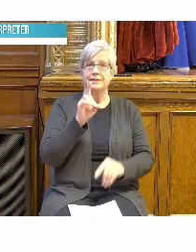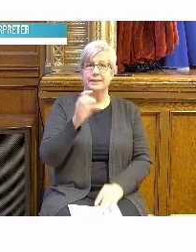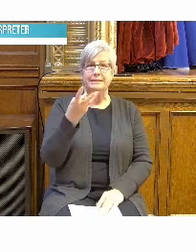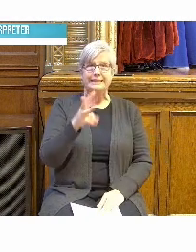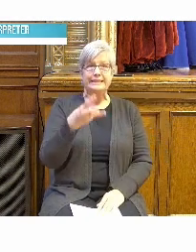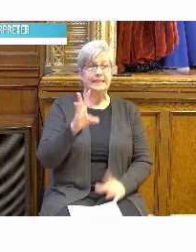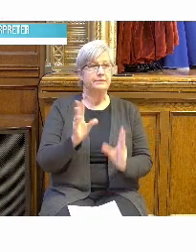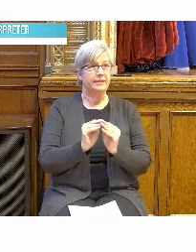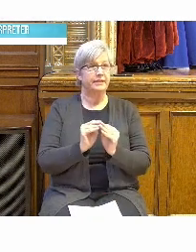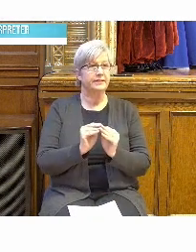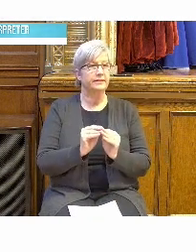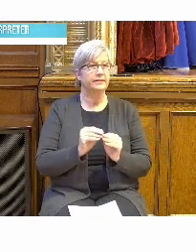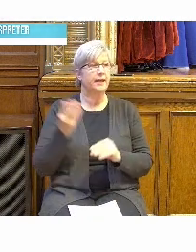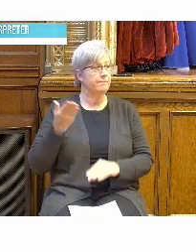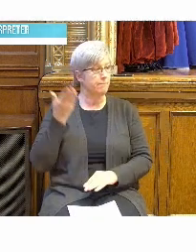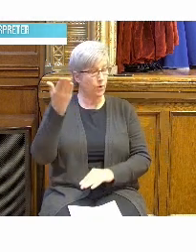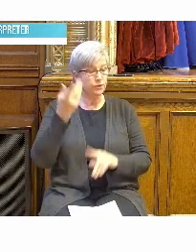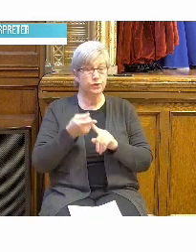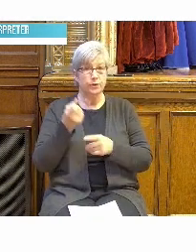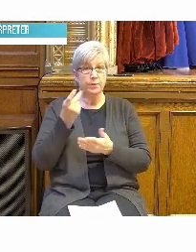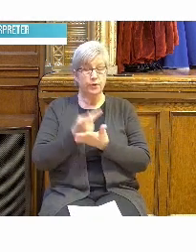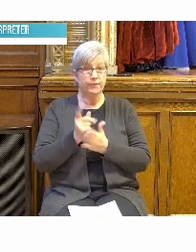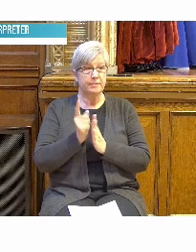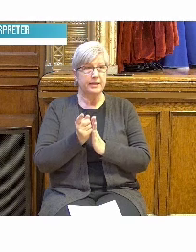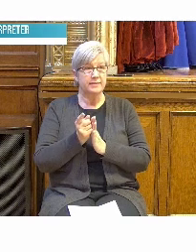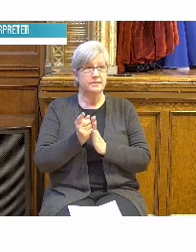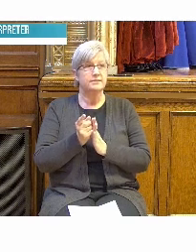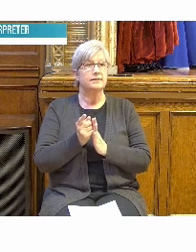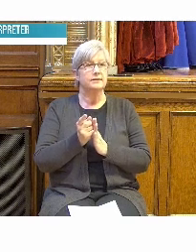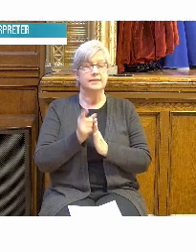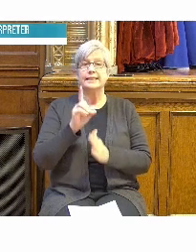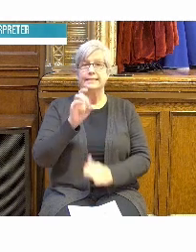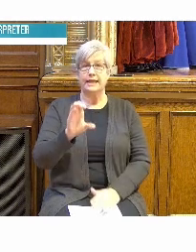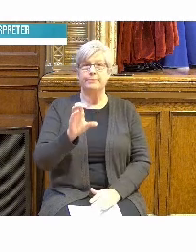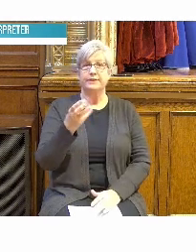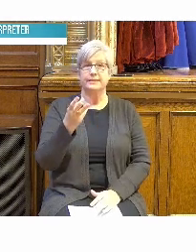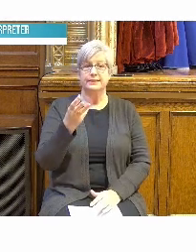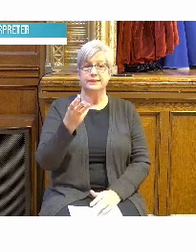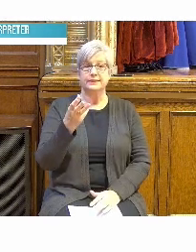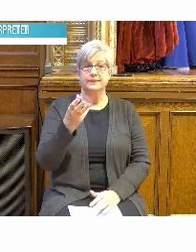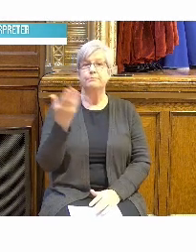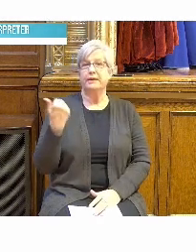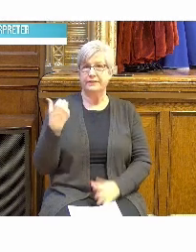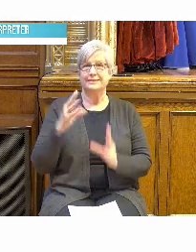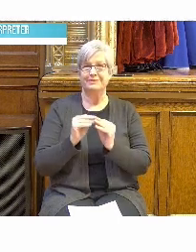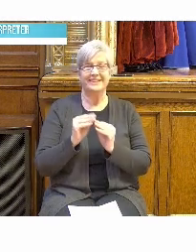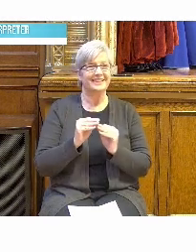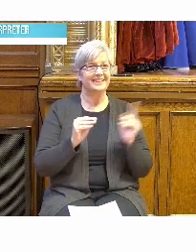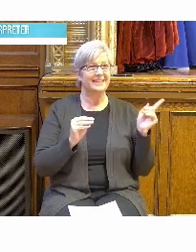meeting. I'll make a motion to approve the minutes of the previous meeting.